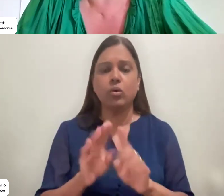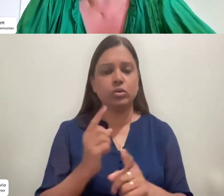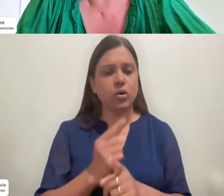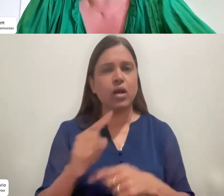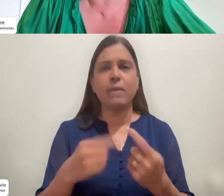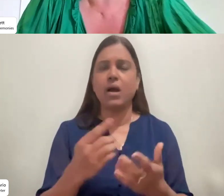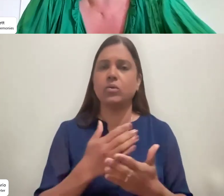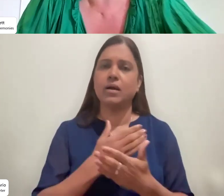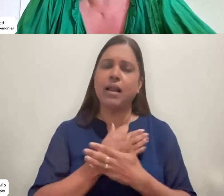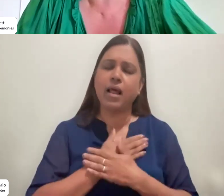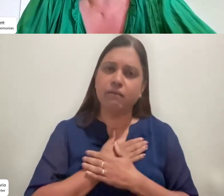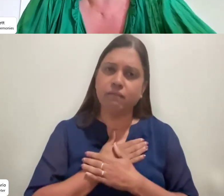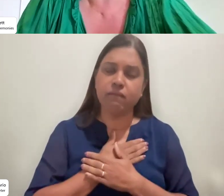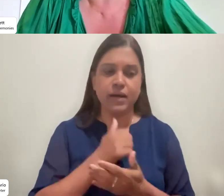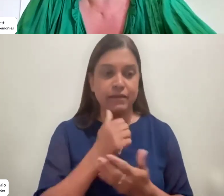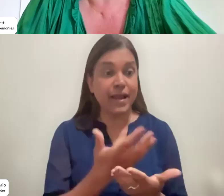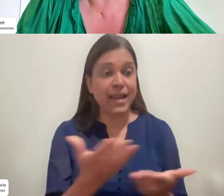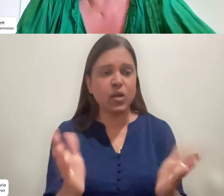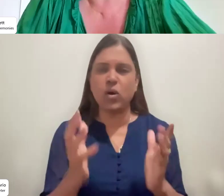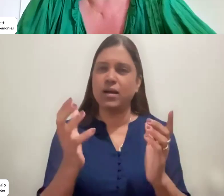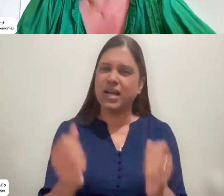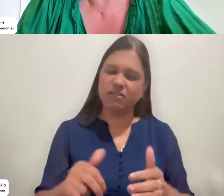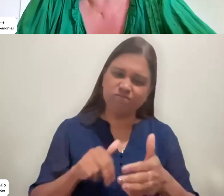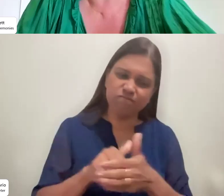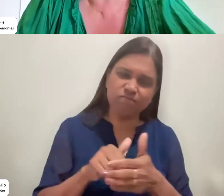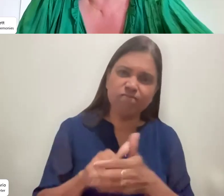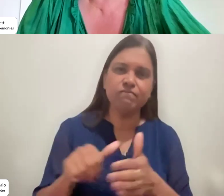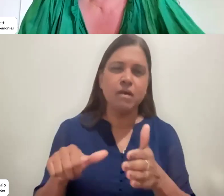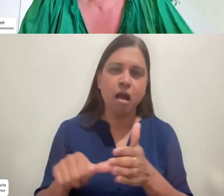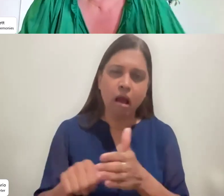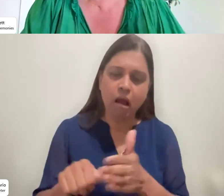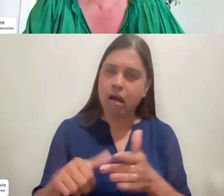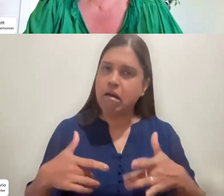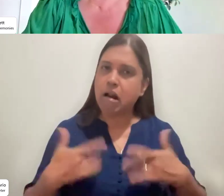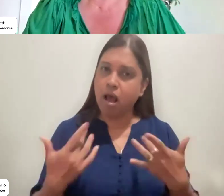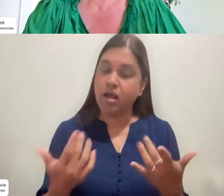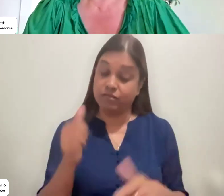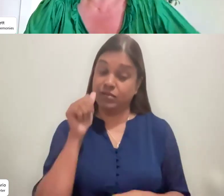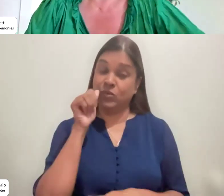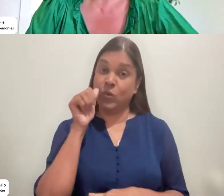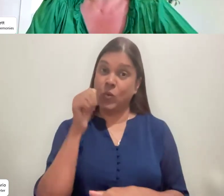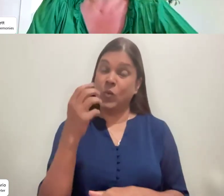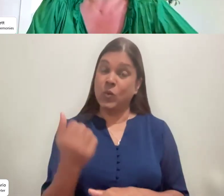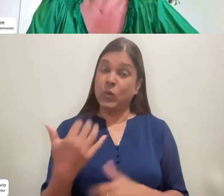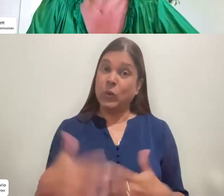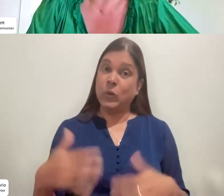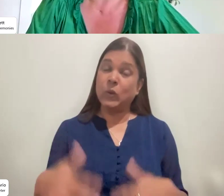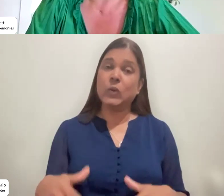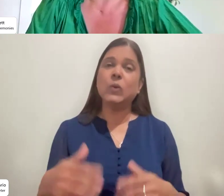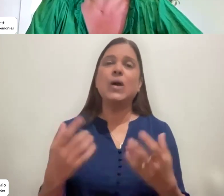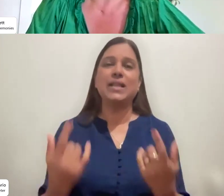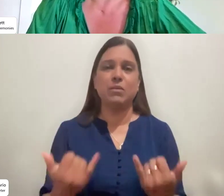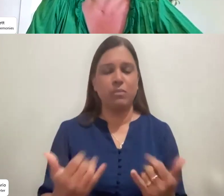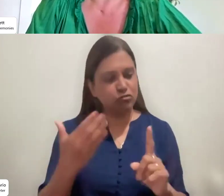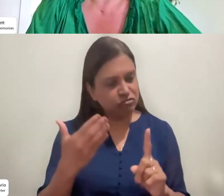loved ones who are going through hardship at this time, because it is hard out there at the moment for many of our whānau. So just recognising